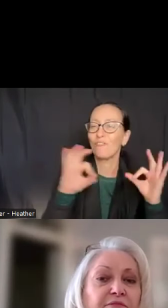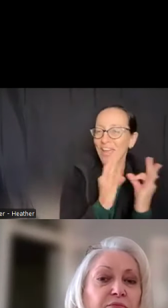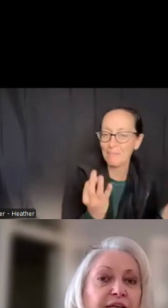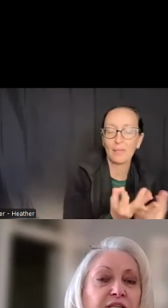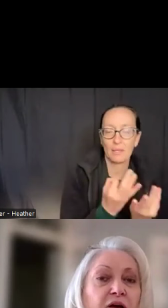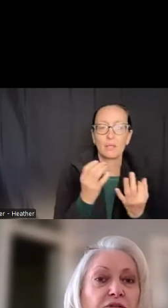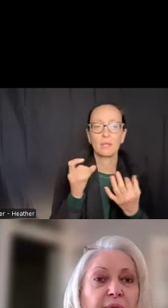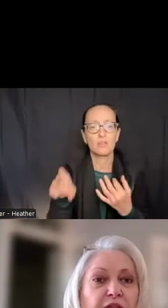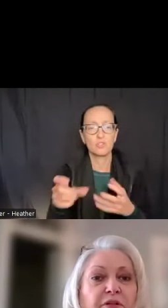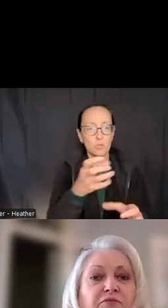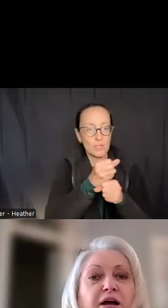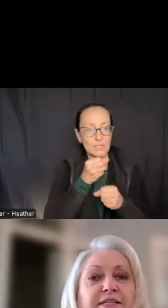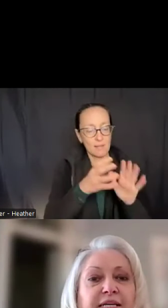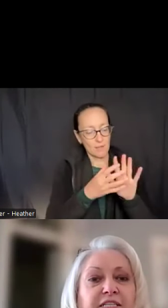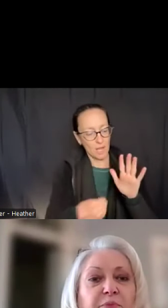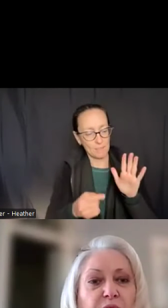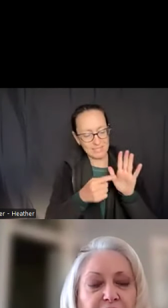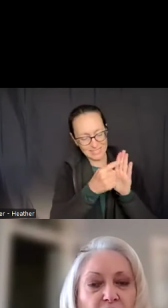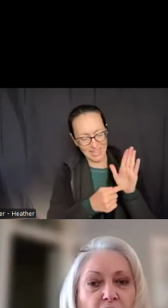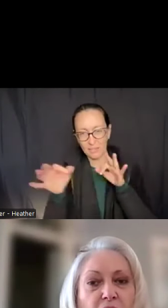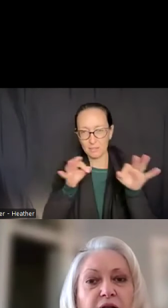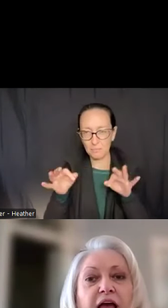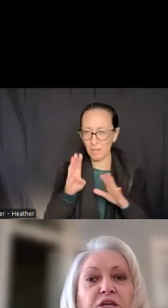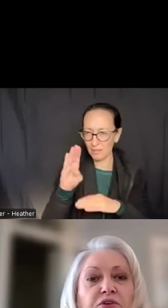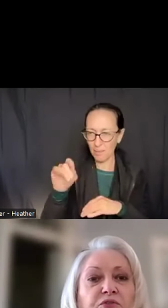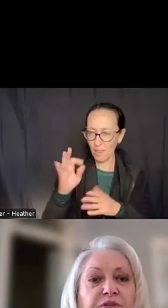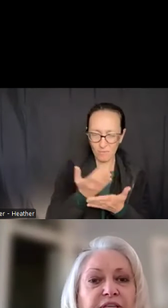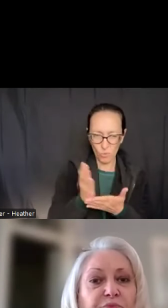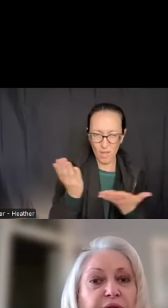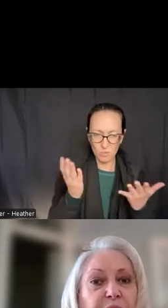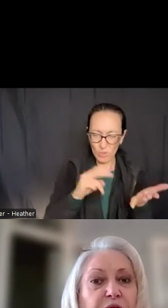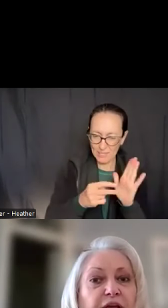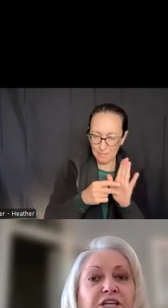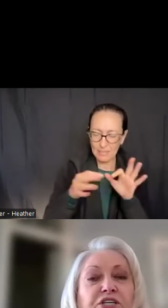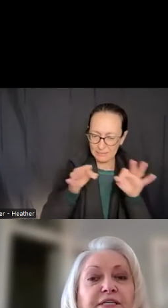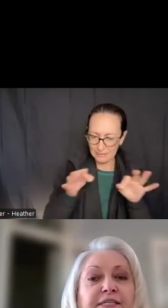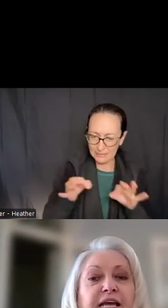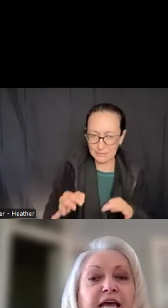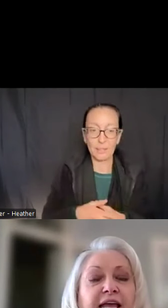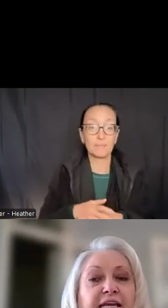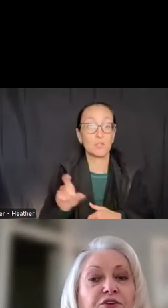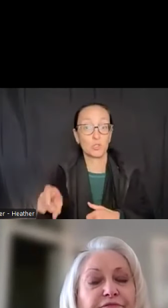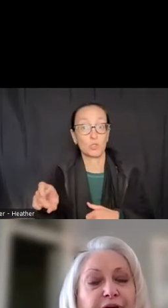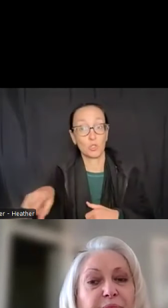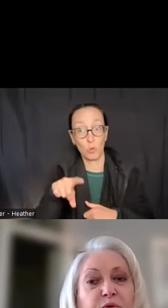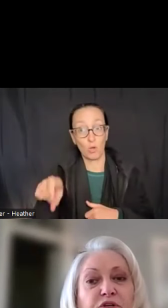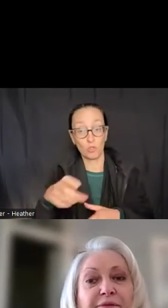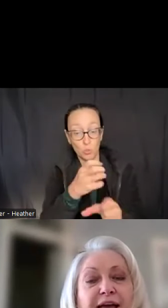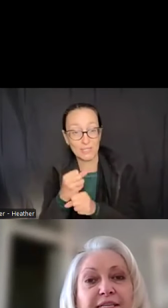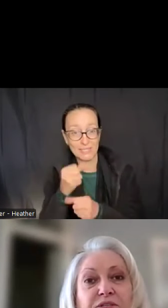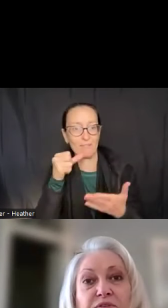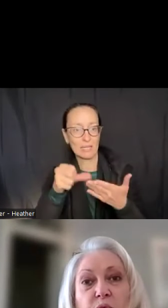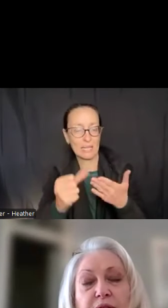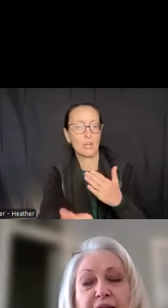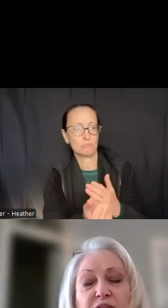notices that talk to you about the Bill of Rights and explain what they are. You should receive written communications, and again, your family members should